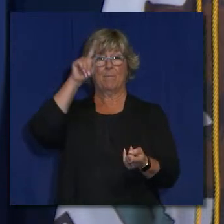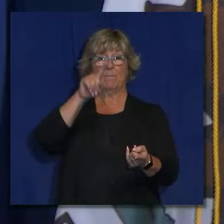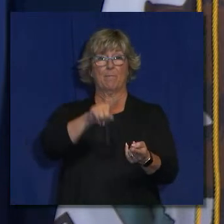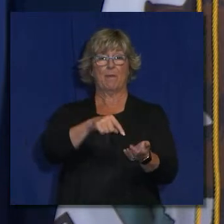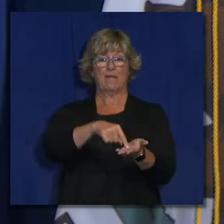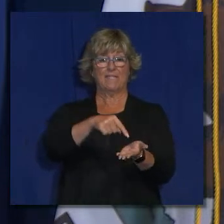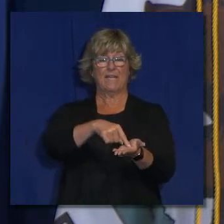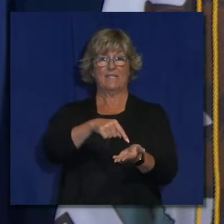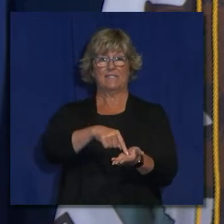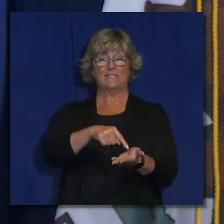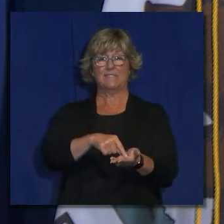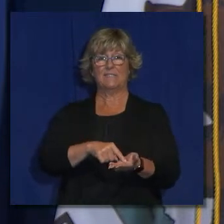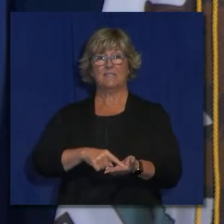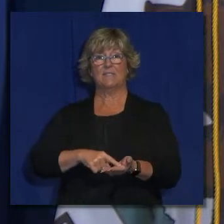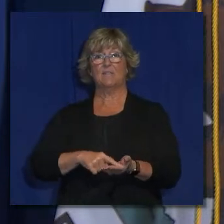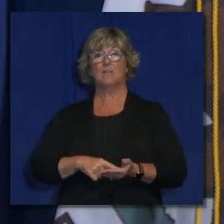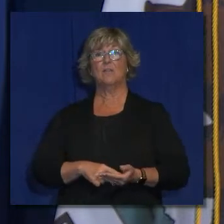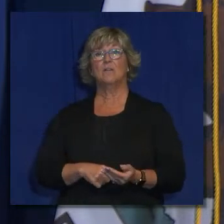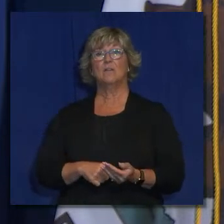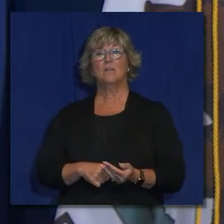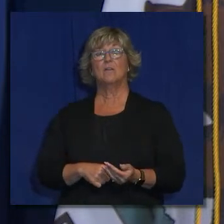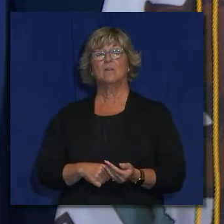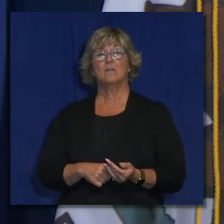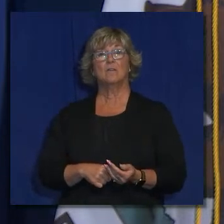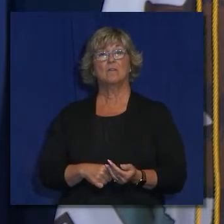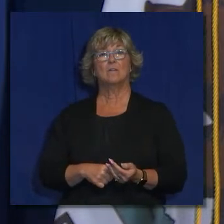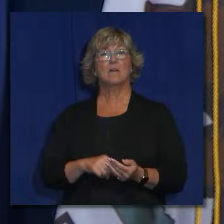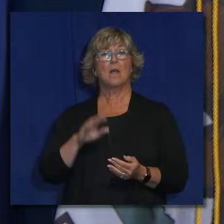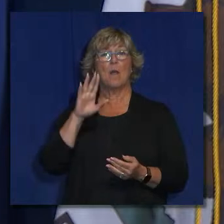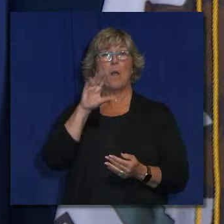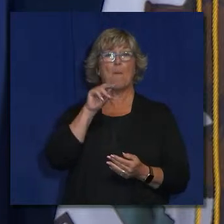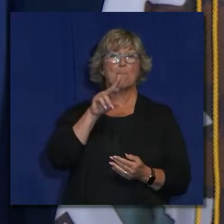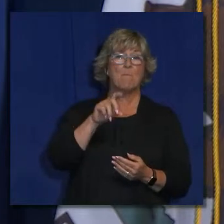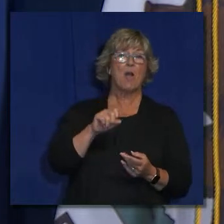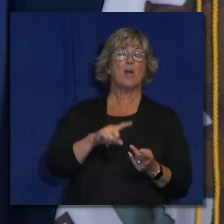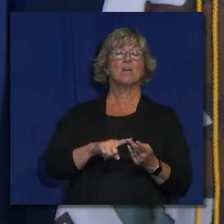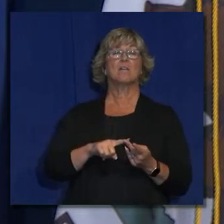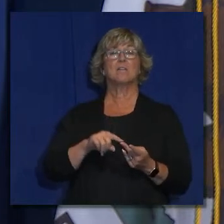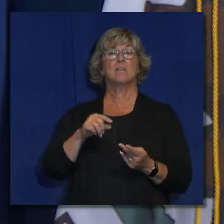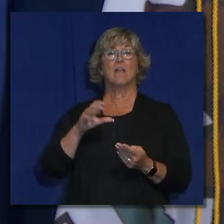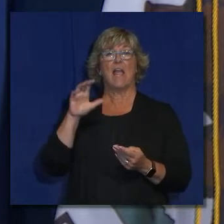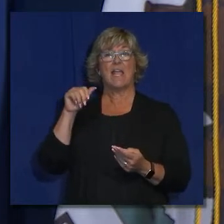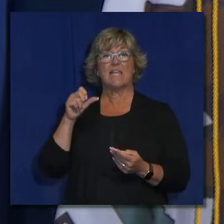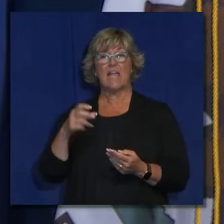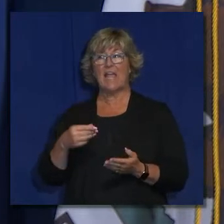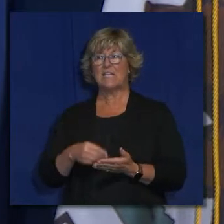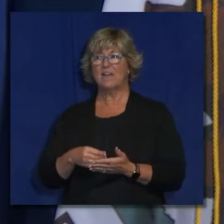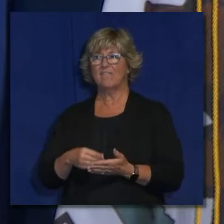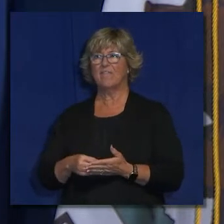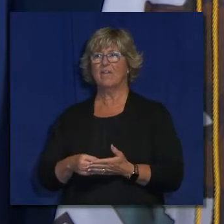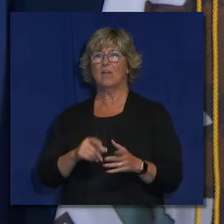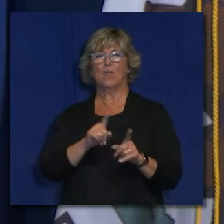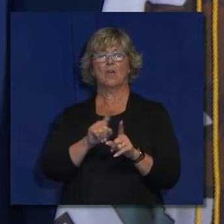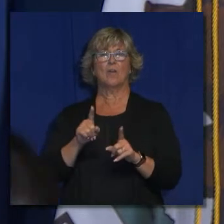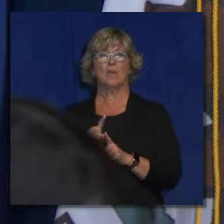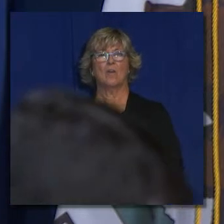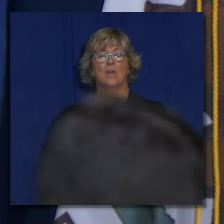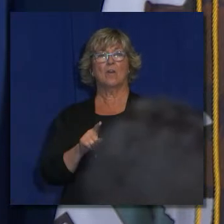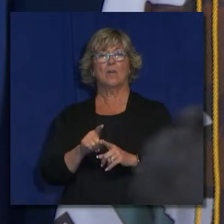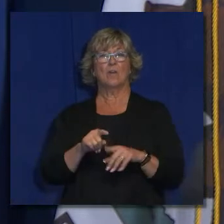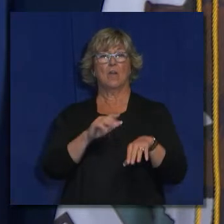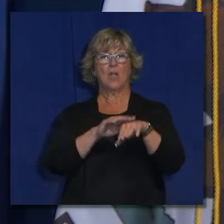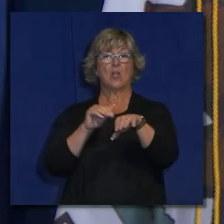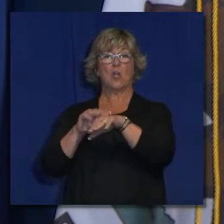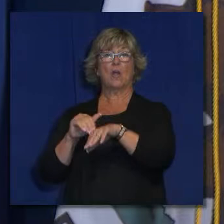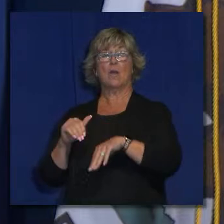debts. That's switching lease revenue bonds to cash financing and also calling some of our